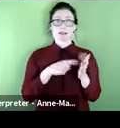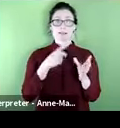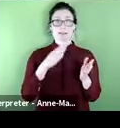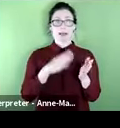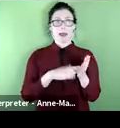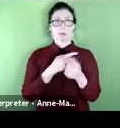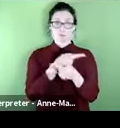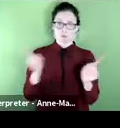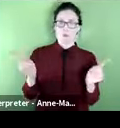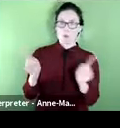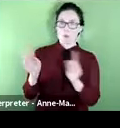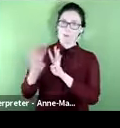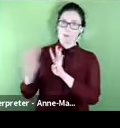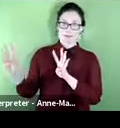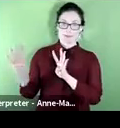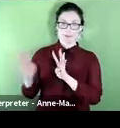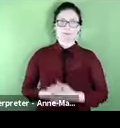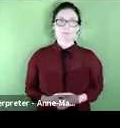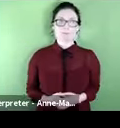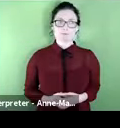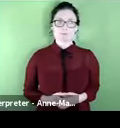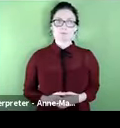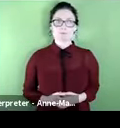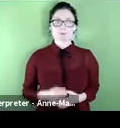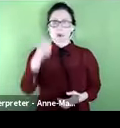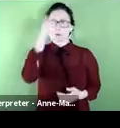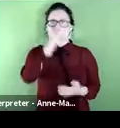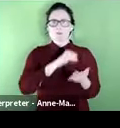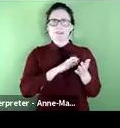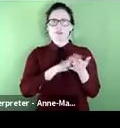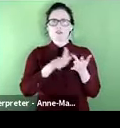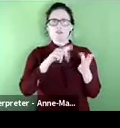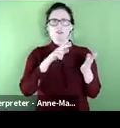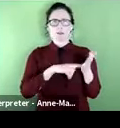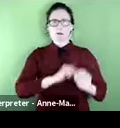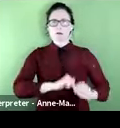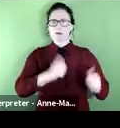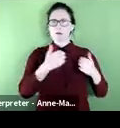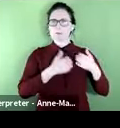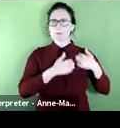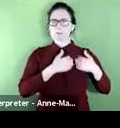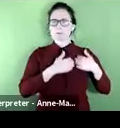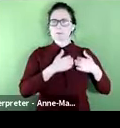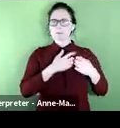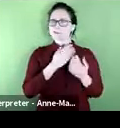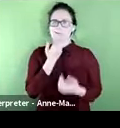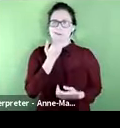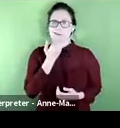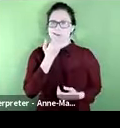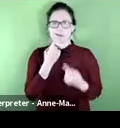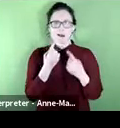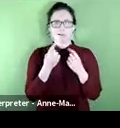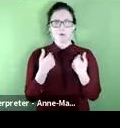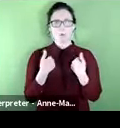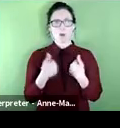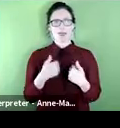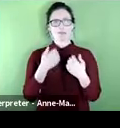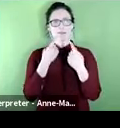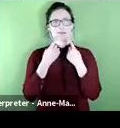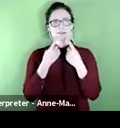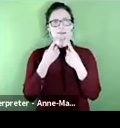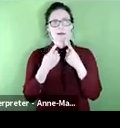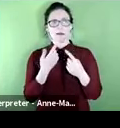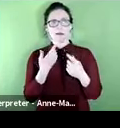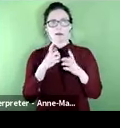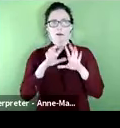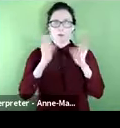all of you, I think. Professor Shin, you made a very good point about the lack of wealth data globally. Without this, a sensible policy